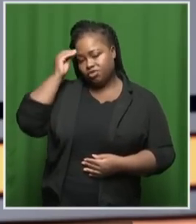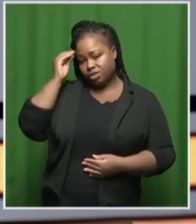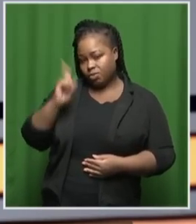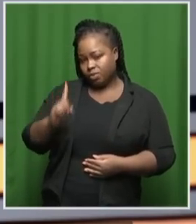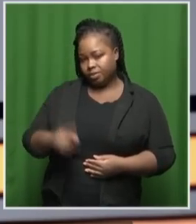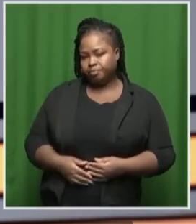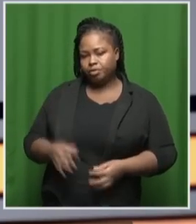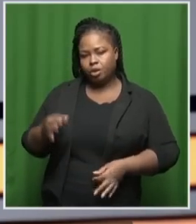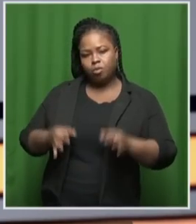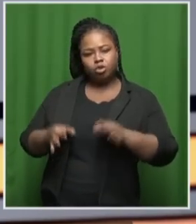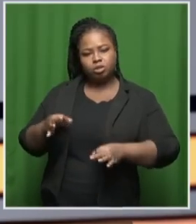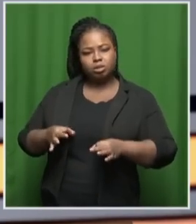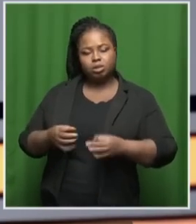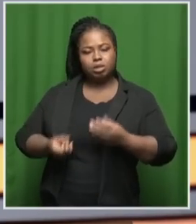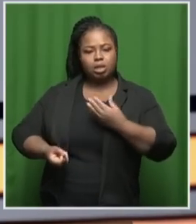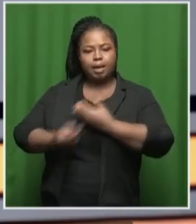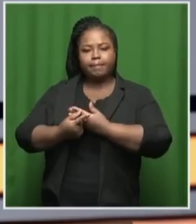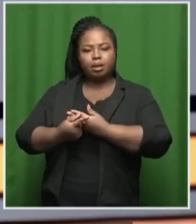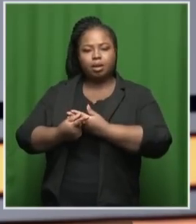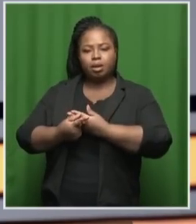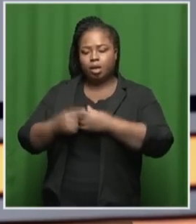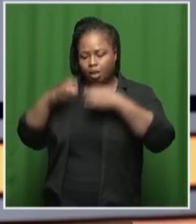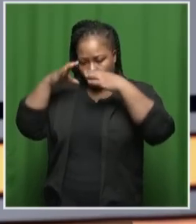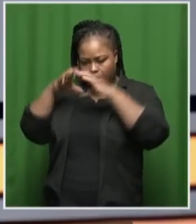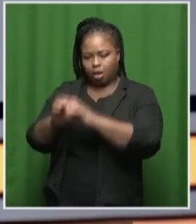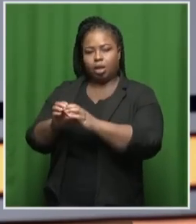politics doesn't often happen in a vacuum. We always have